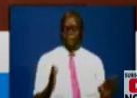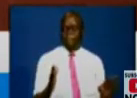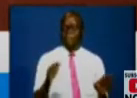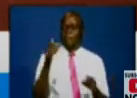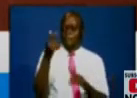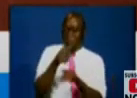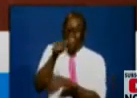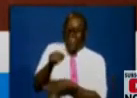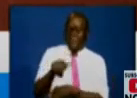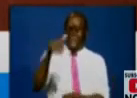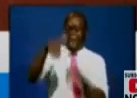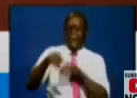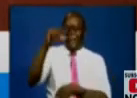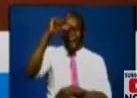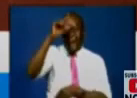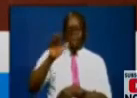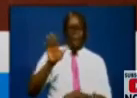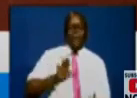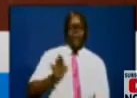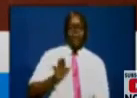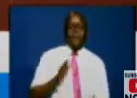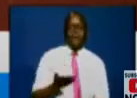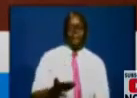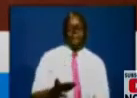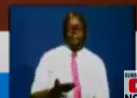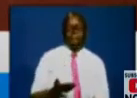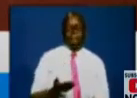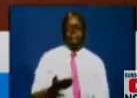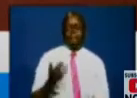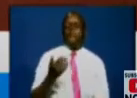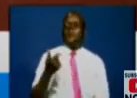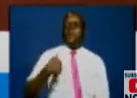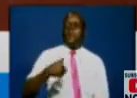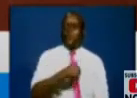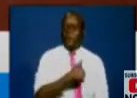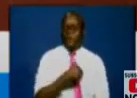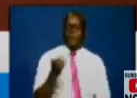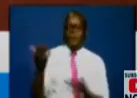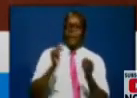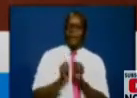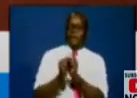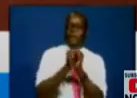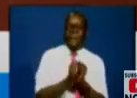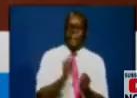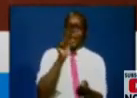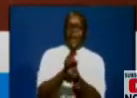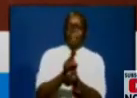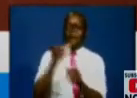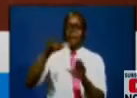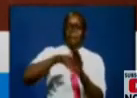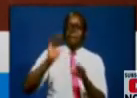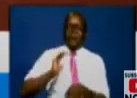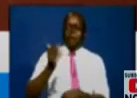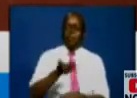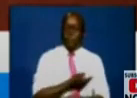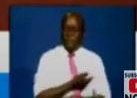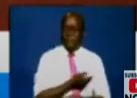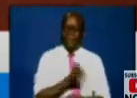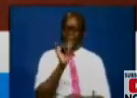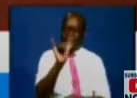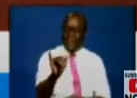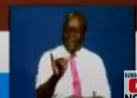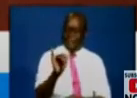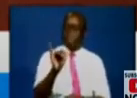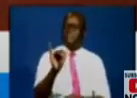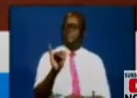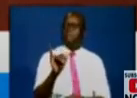these elected governors who are women, we are actually putting together an 11 member committee that is